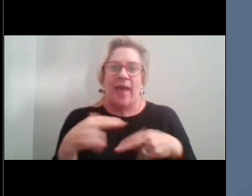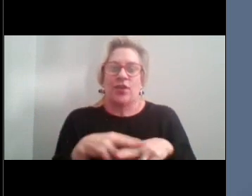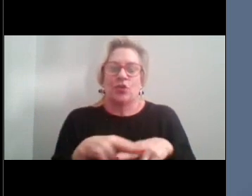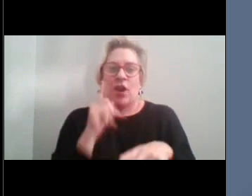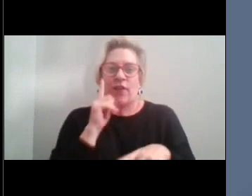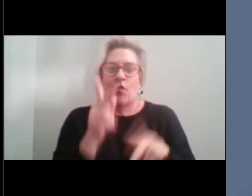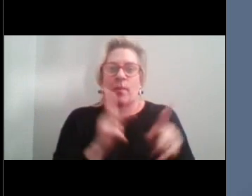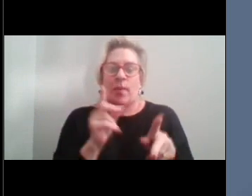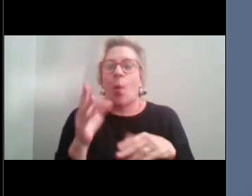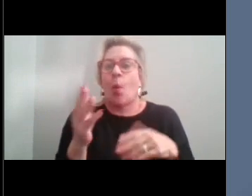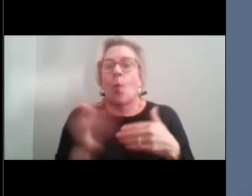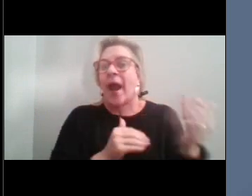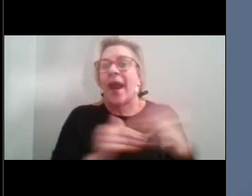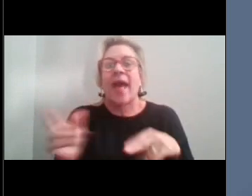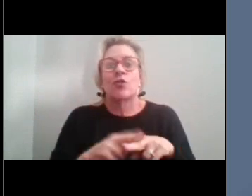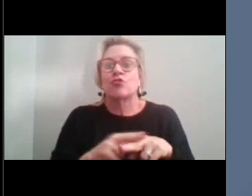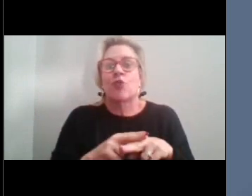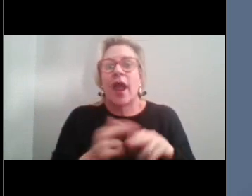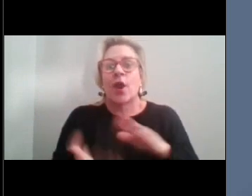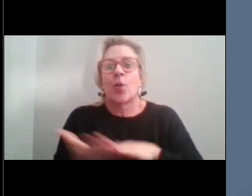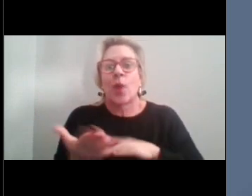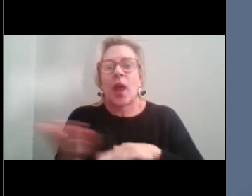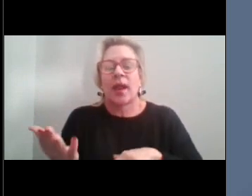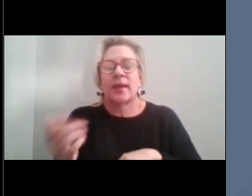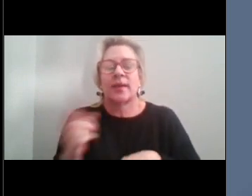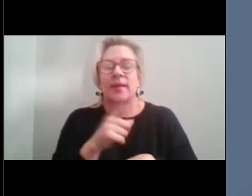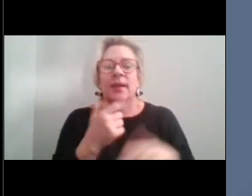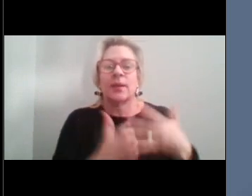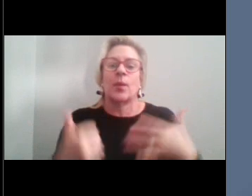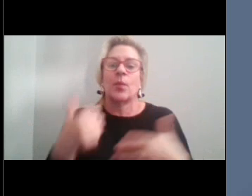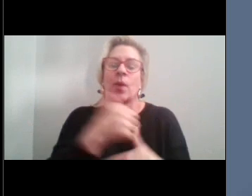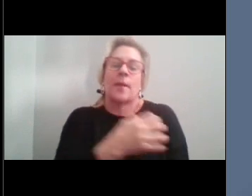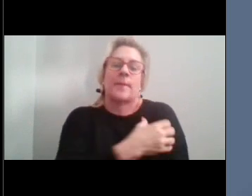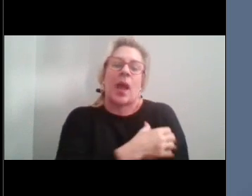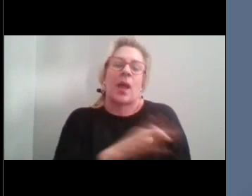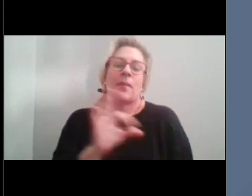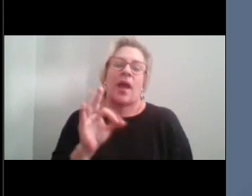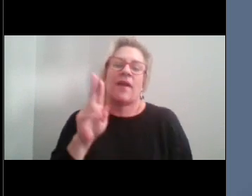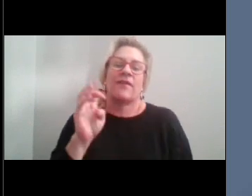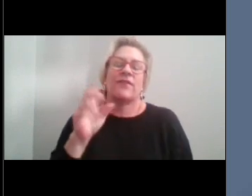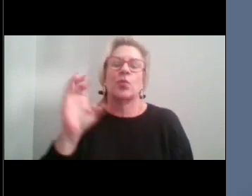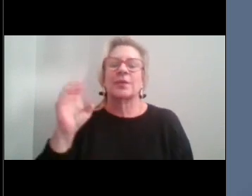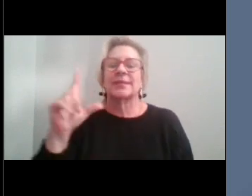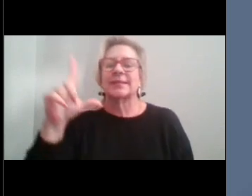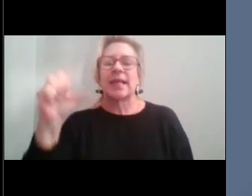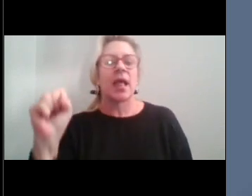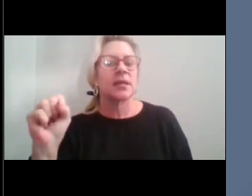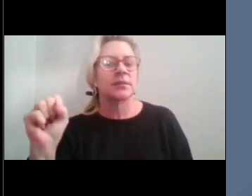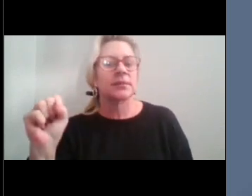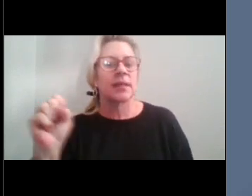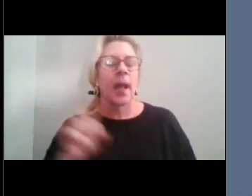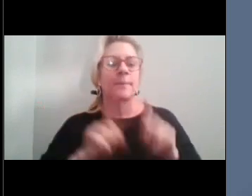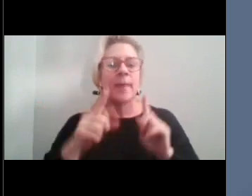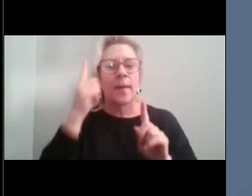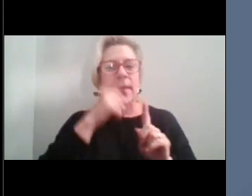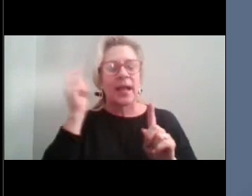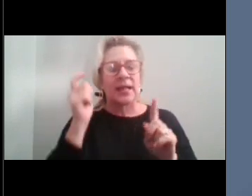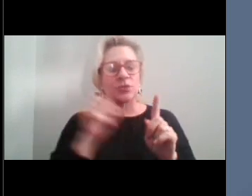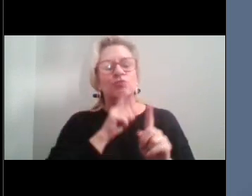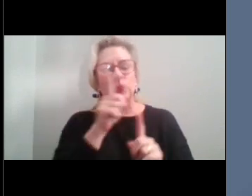vehicles operate. The vehicle is primarily powered by hydrogen fuel cells, but we also, because there's